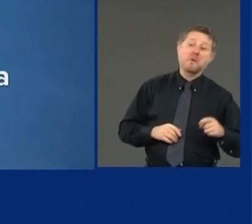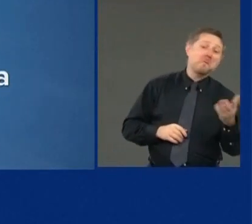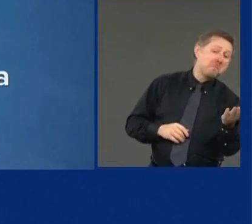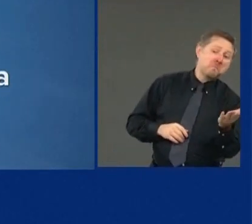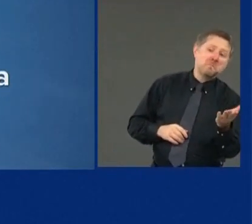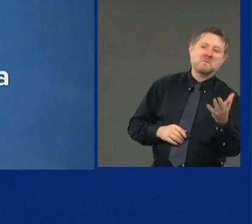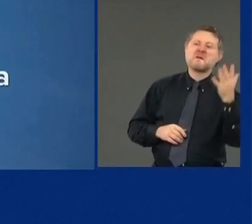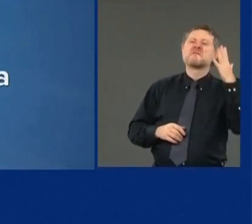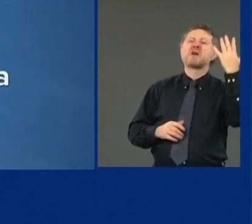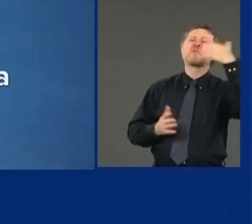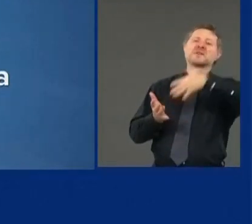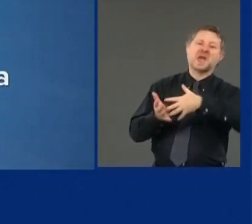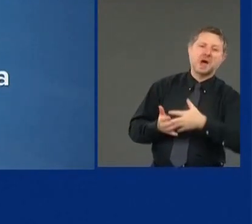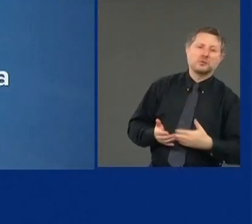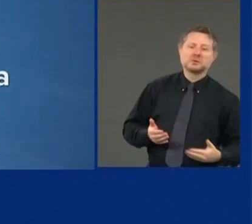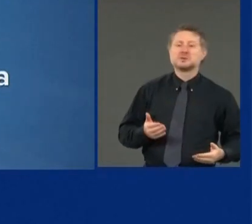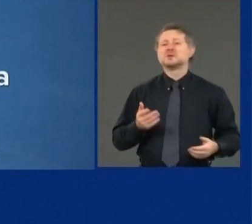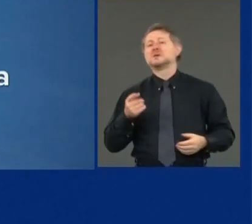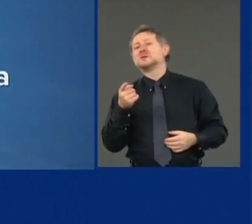5?